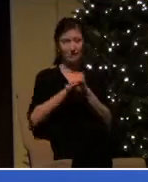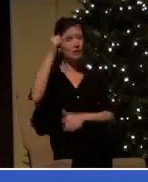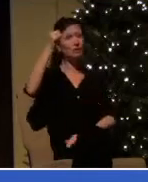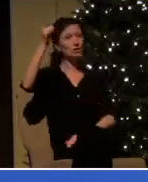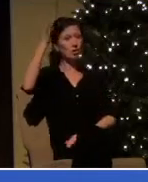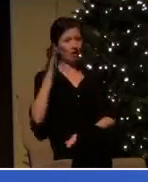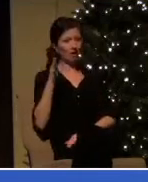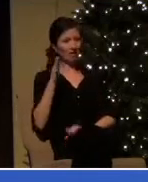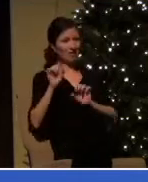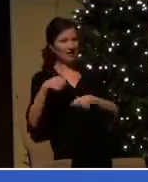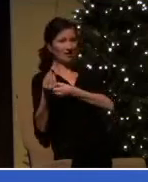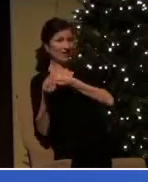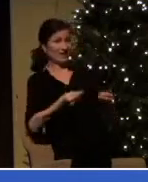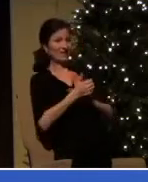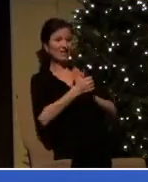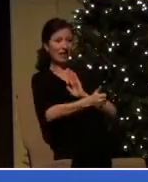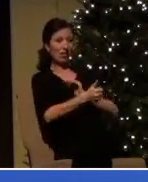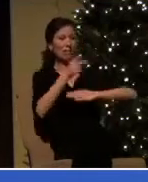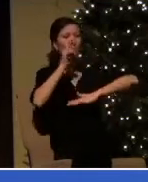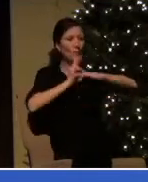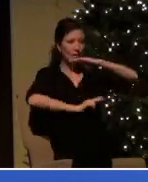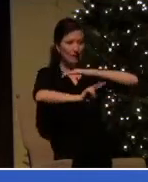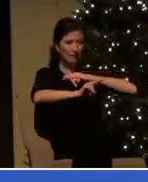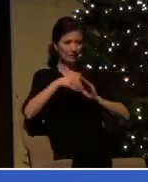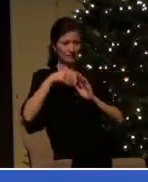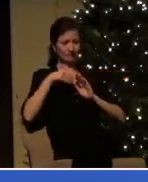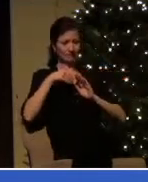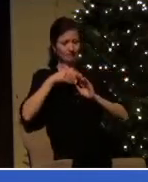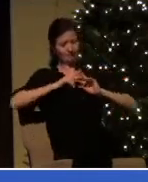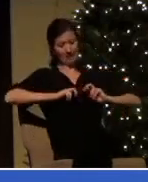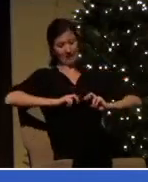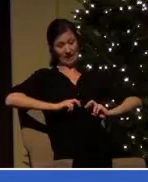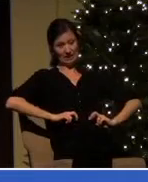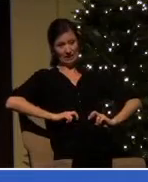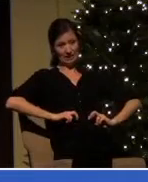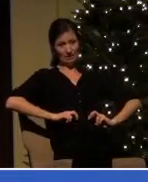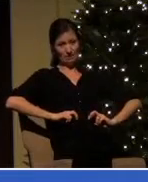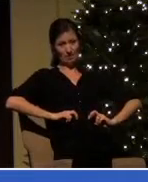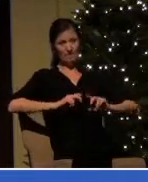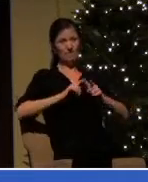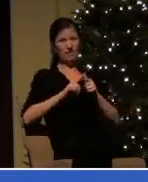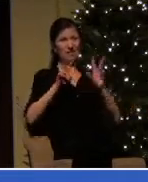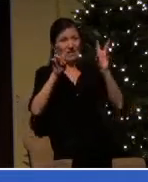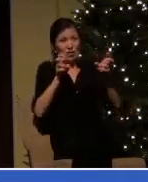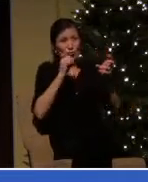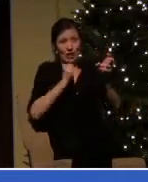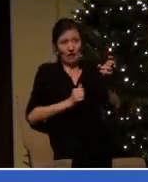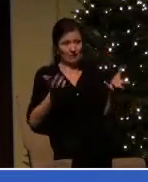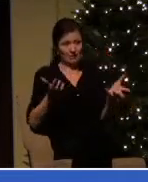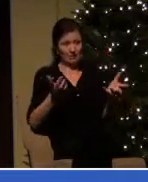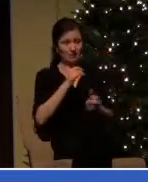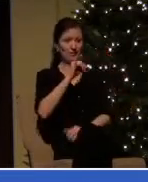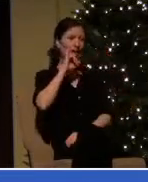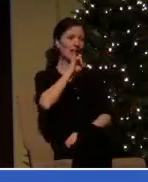ability to have prophetic insight, that's absolutely no issue at all. So Isaiah sees the